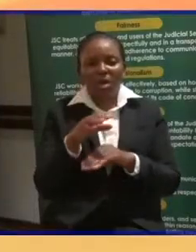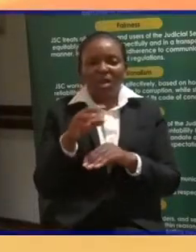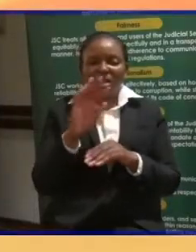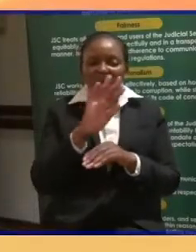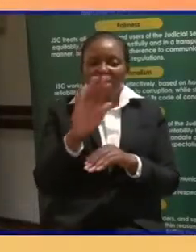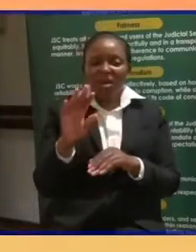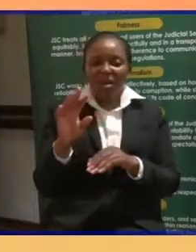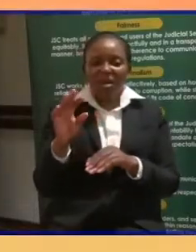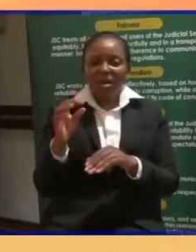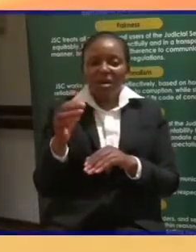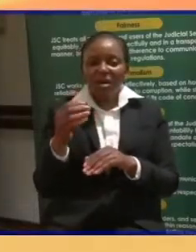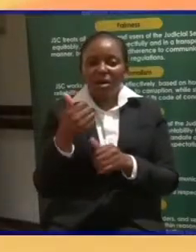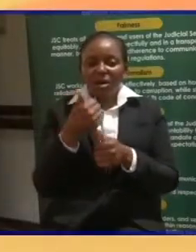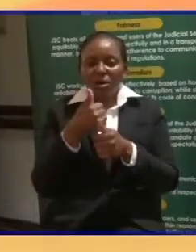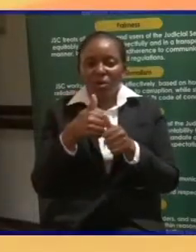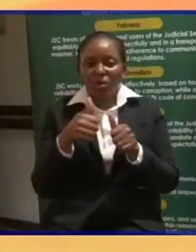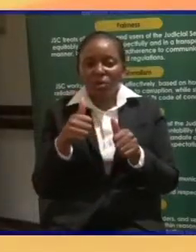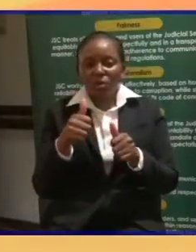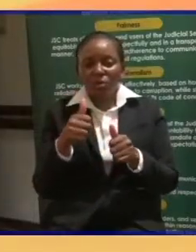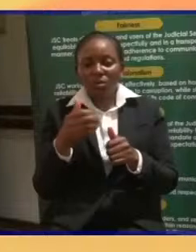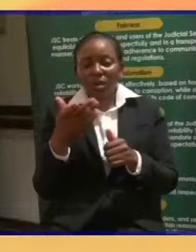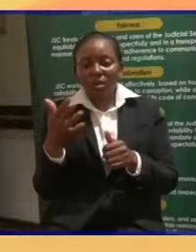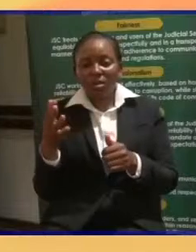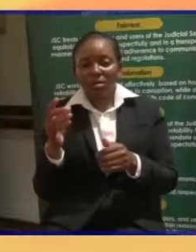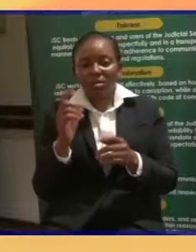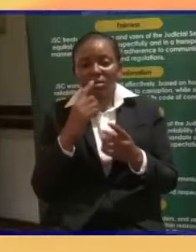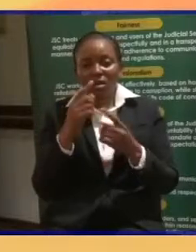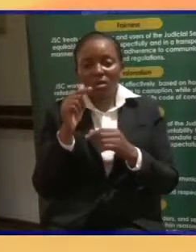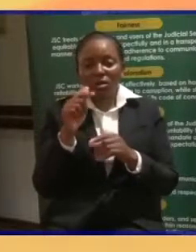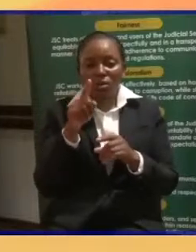which are said in your papers here.